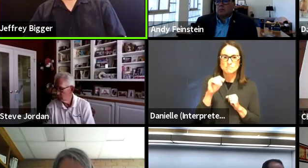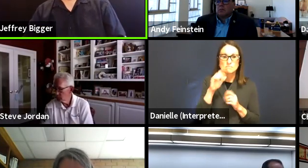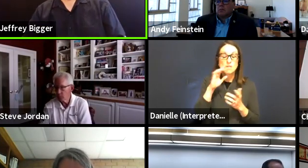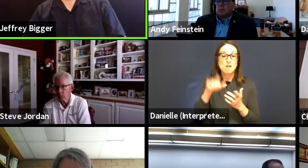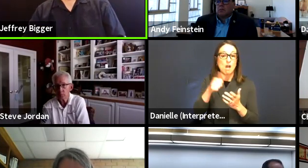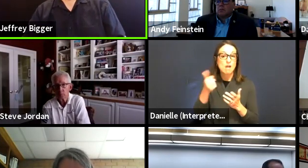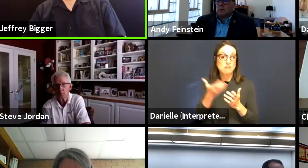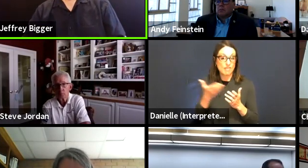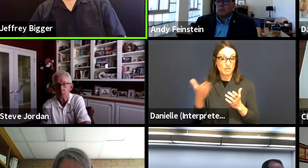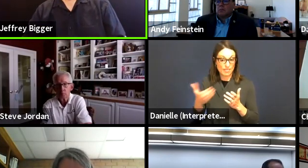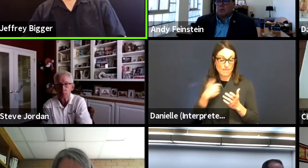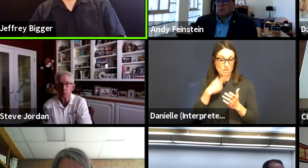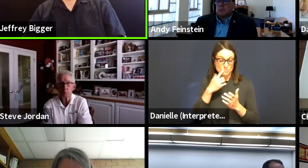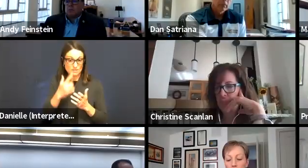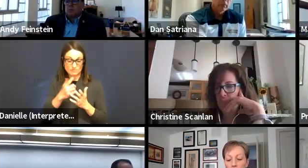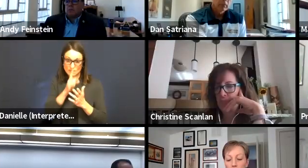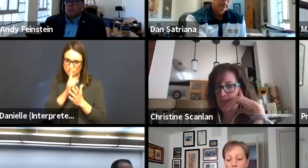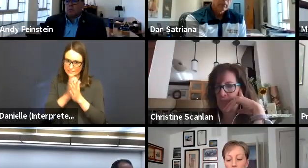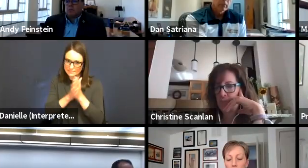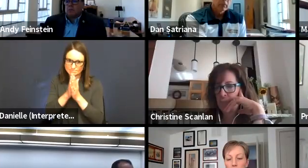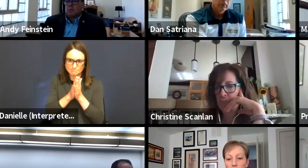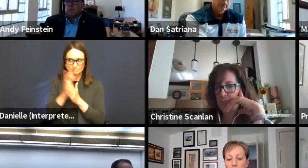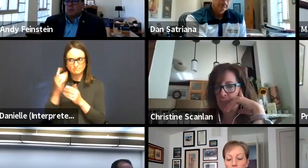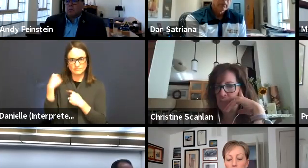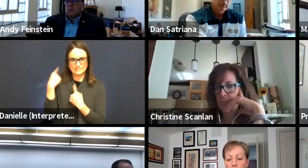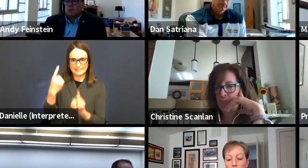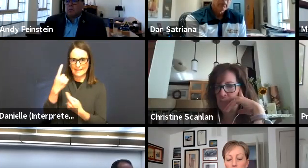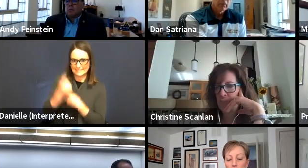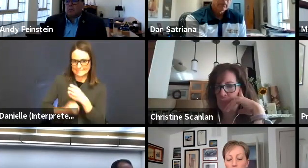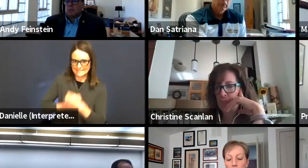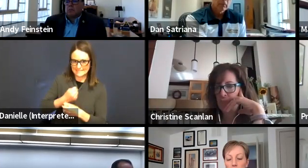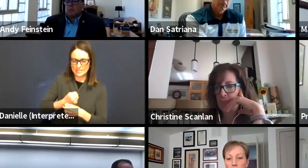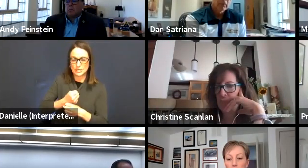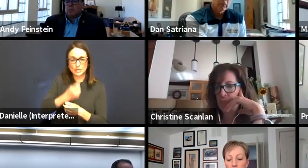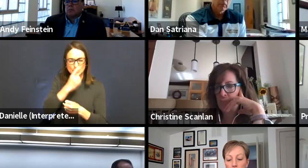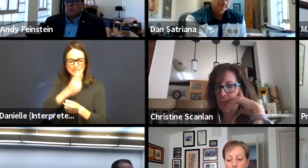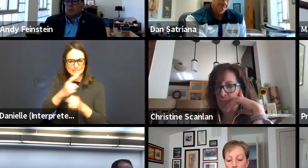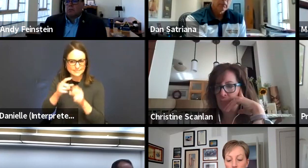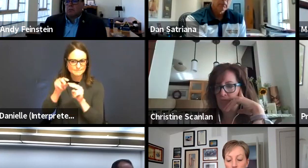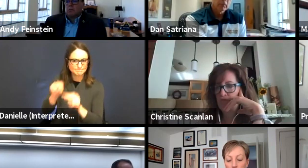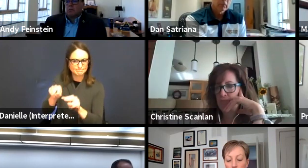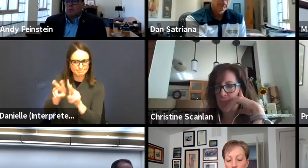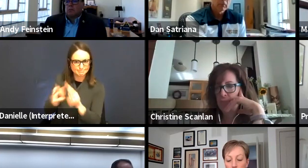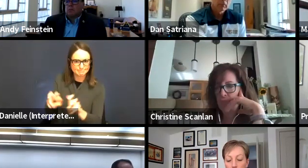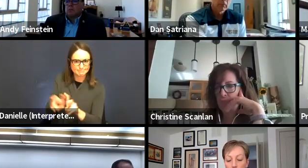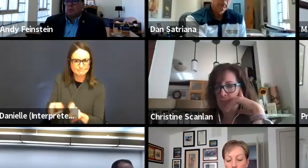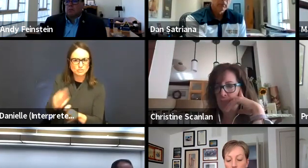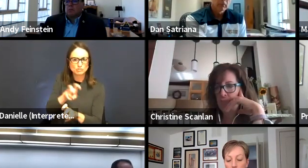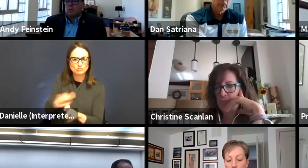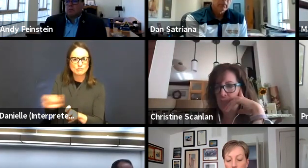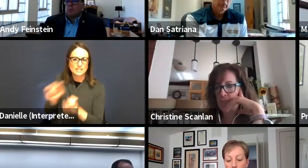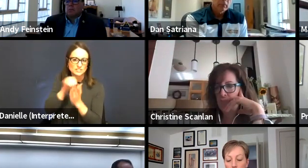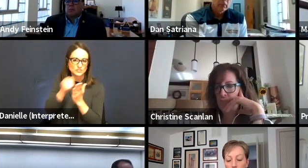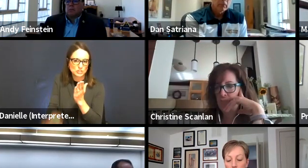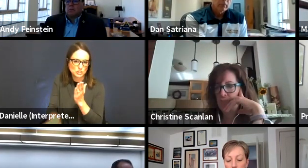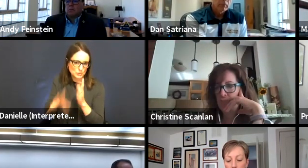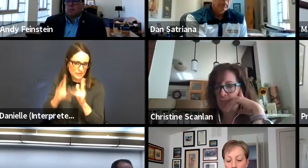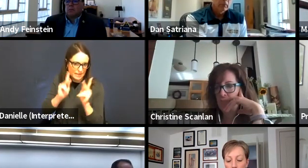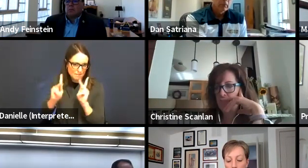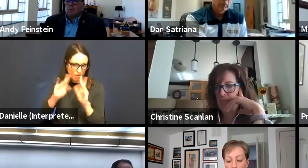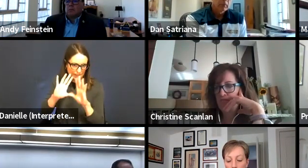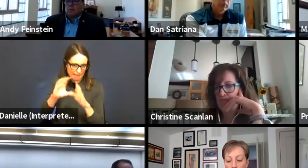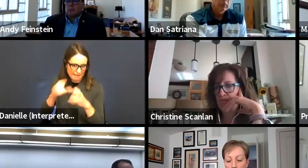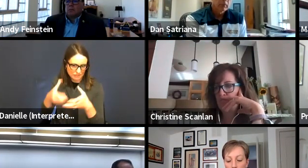we've been aggressive about over the last year is looking at our transfer student population. And transfer